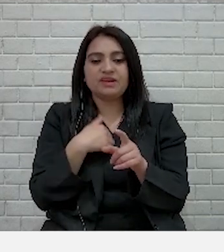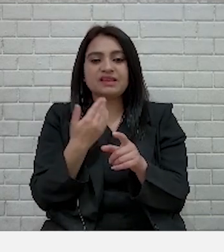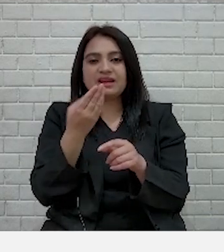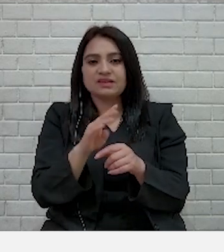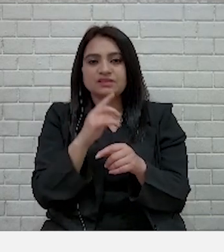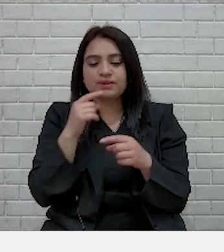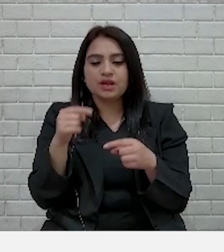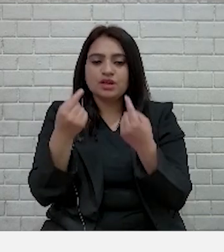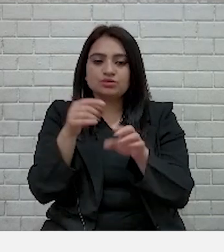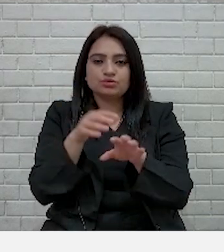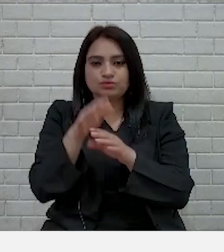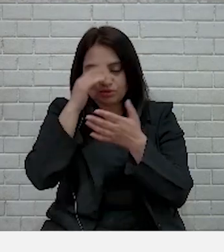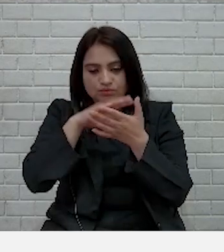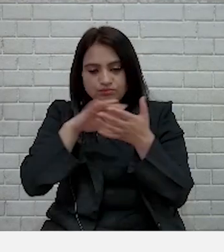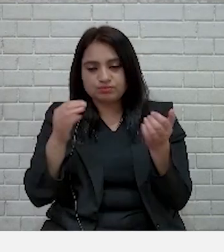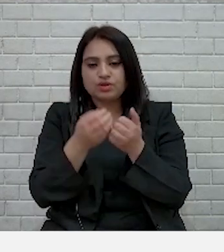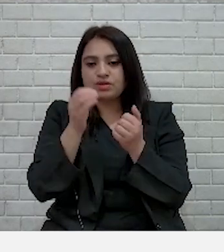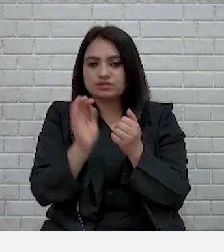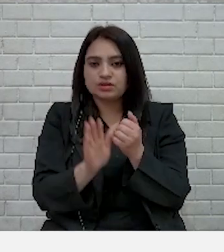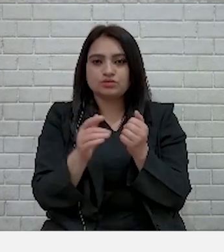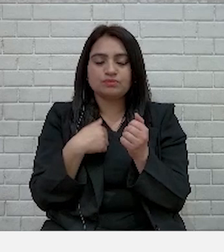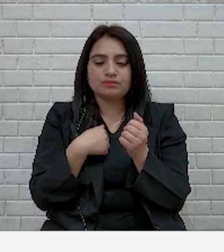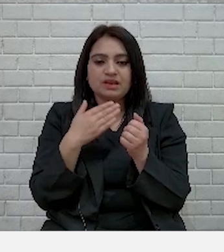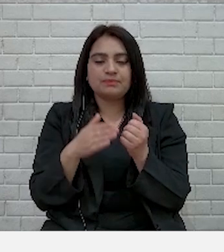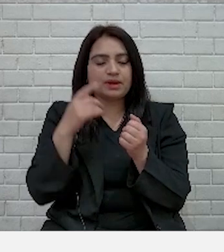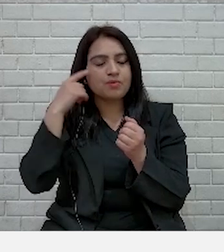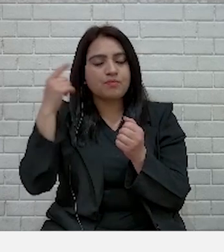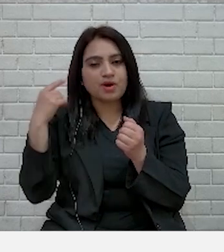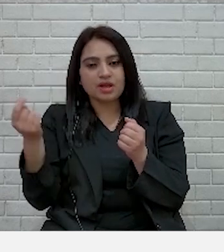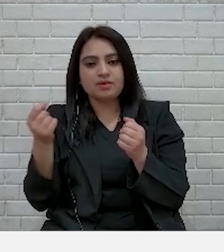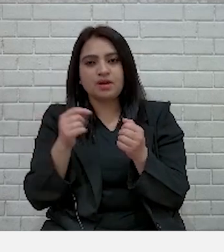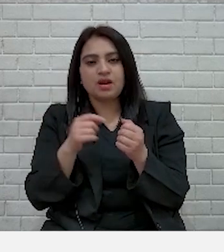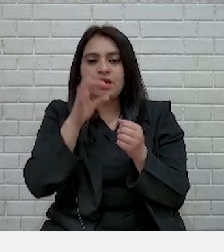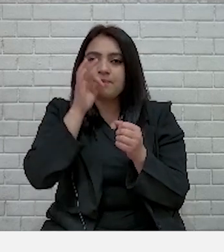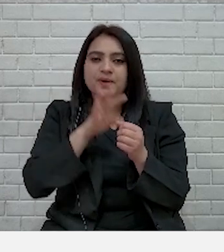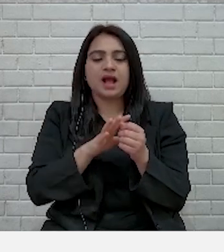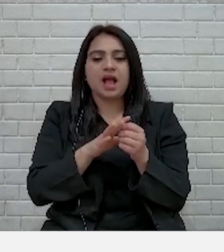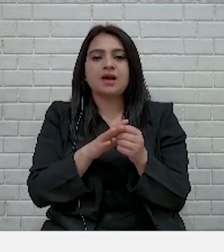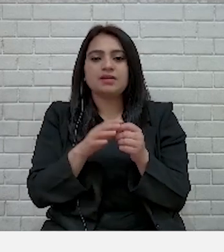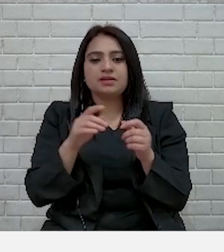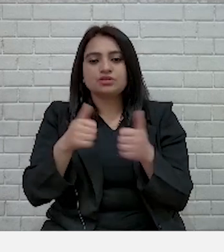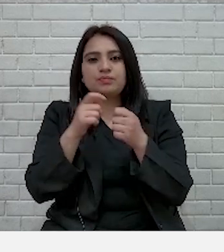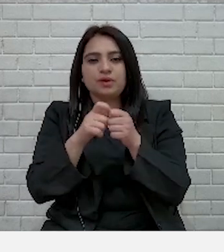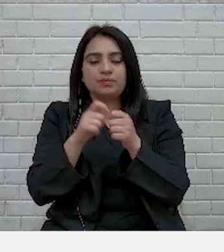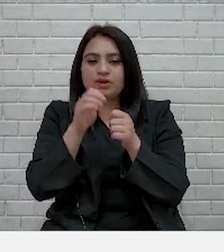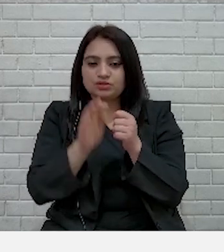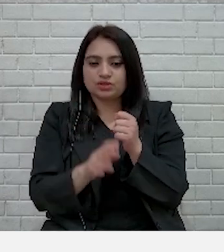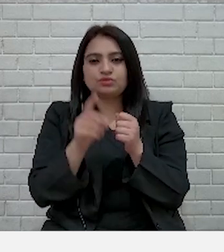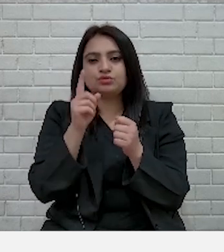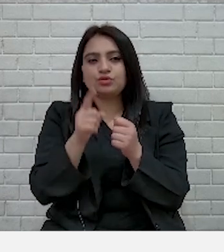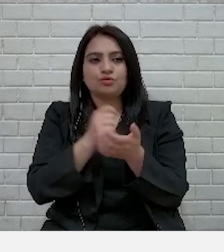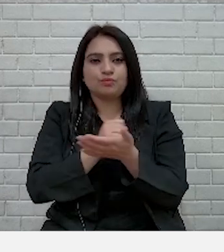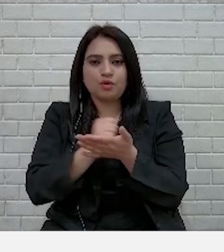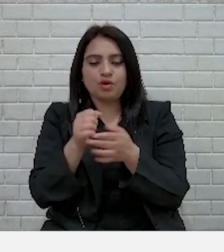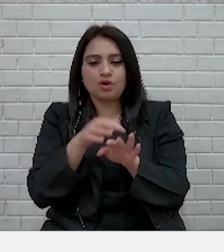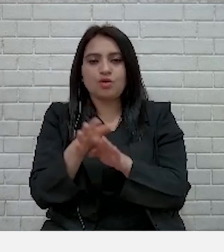the commitment of turning my vision into reality. With my initiatives, I believe I will be able to bring out the vibrant art and taste of